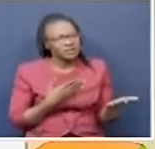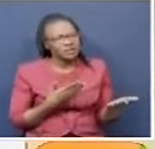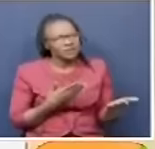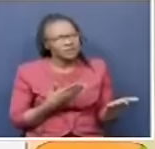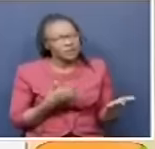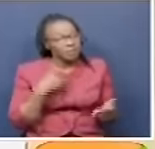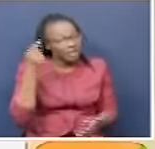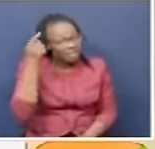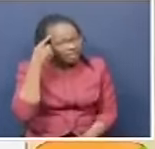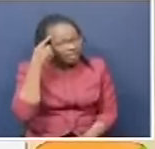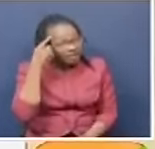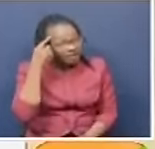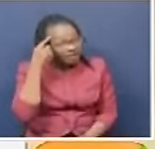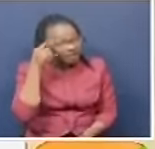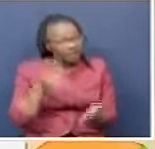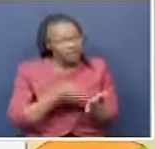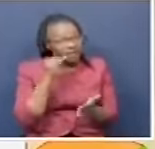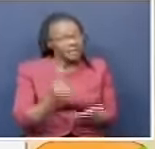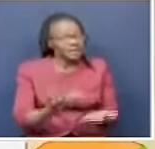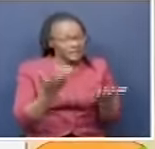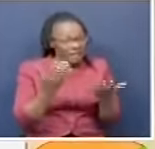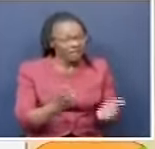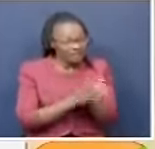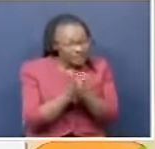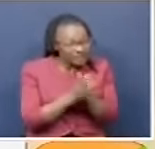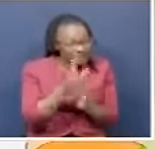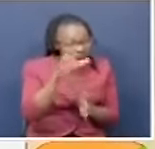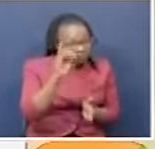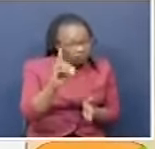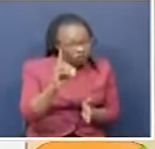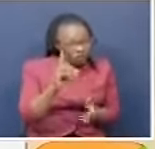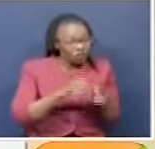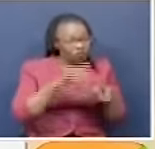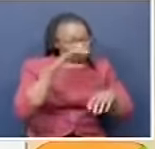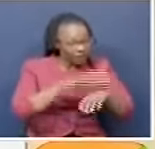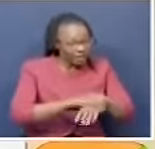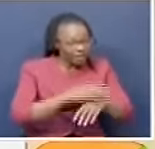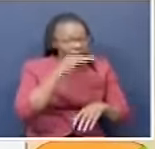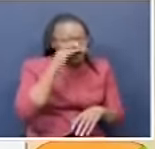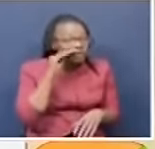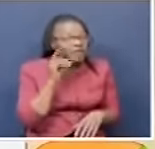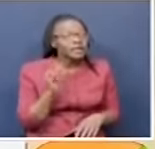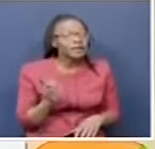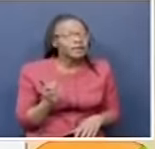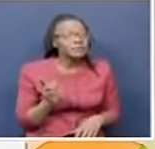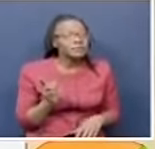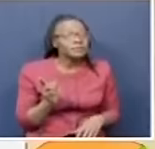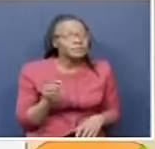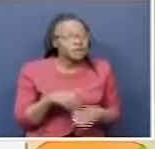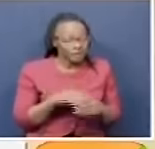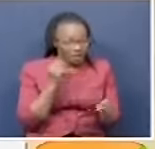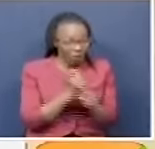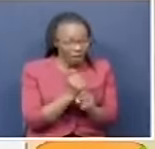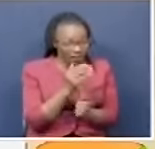I think that it's heavily in the interest of CORD to get Musalia Mudavadi in a working